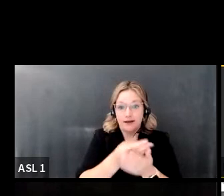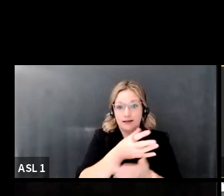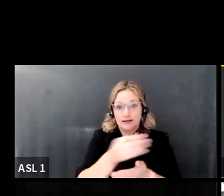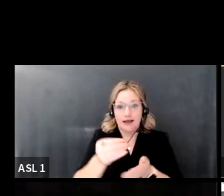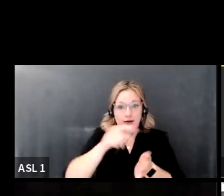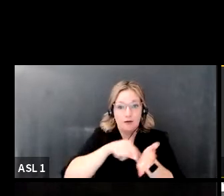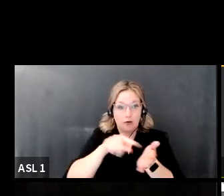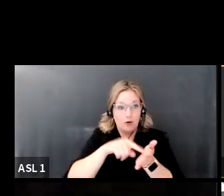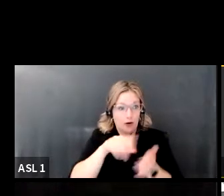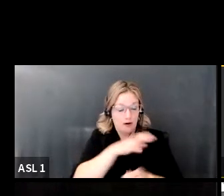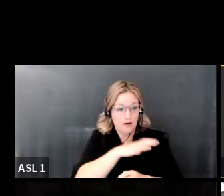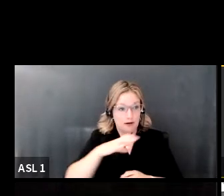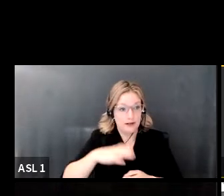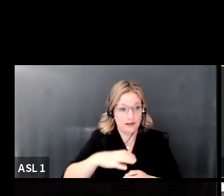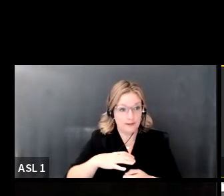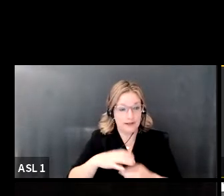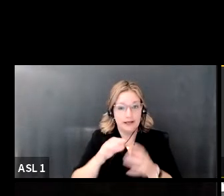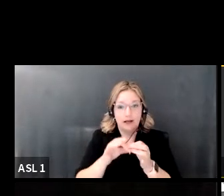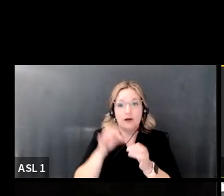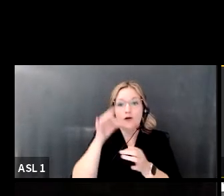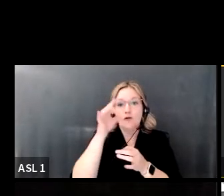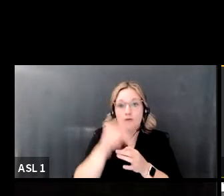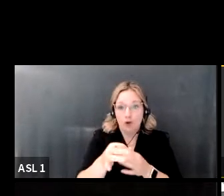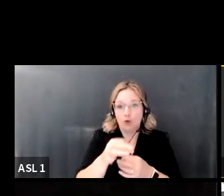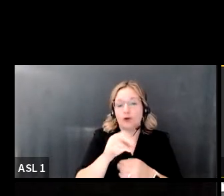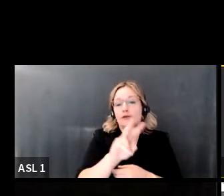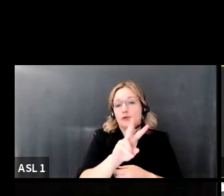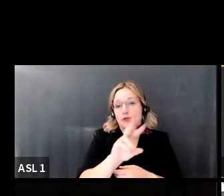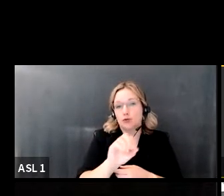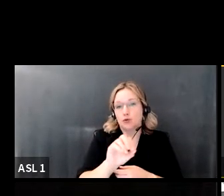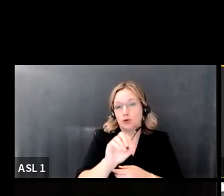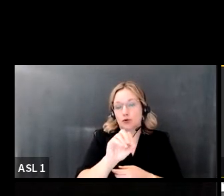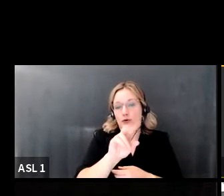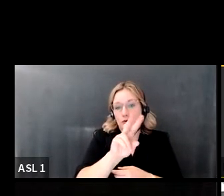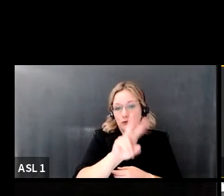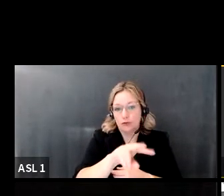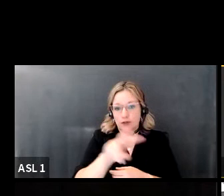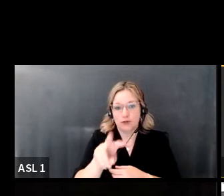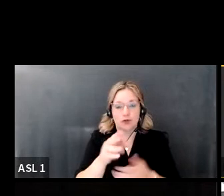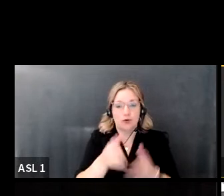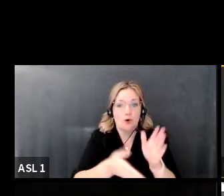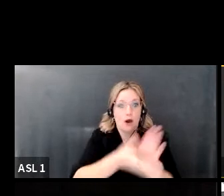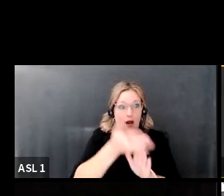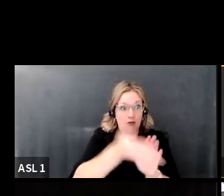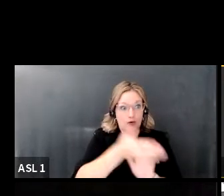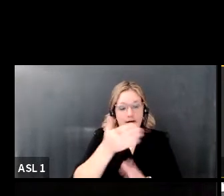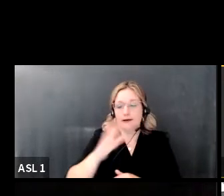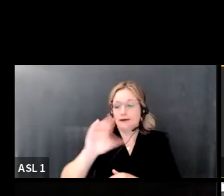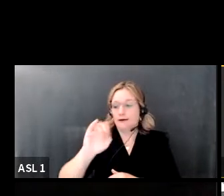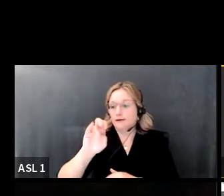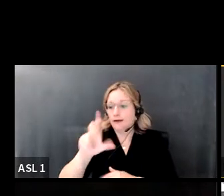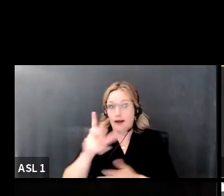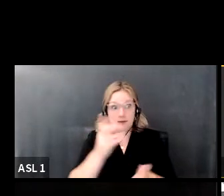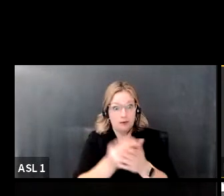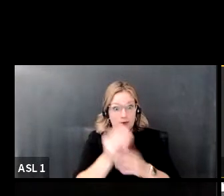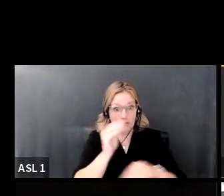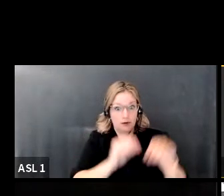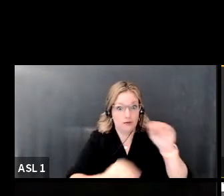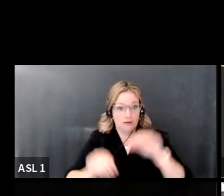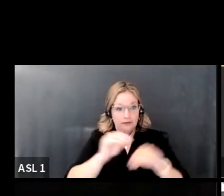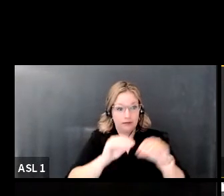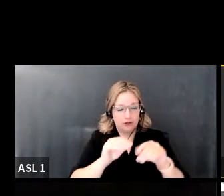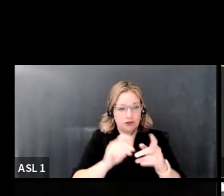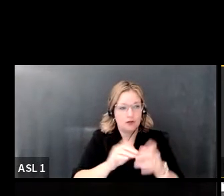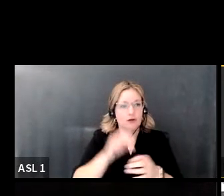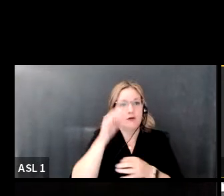committee forward the 2022 draft operating and capital budgets to the ottawa